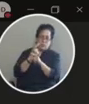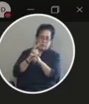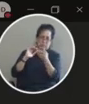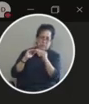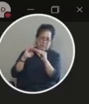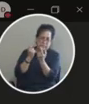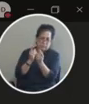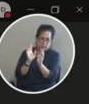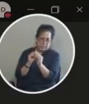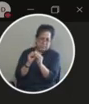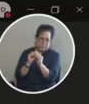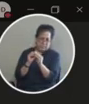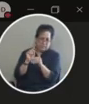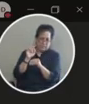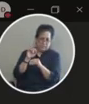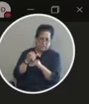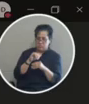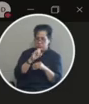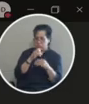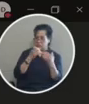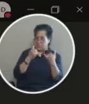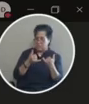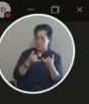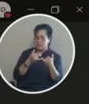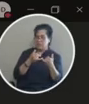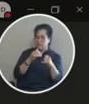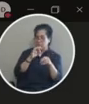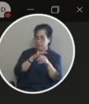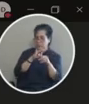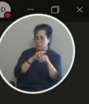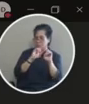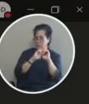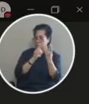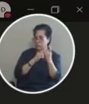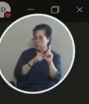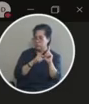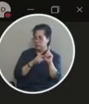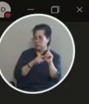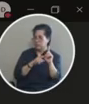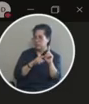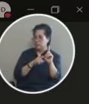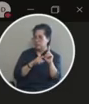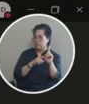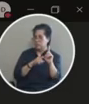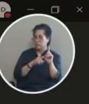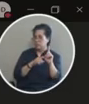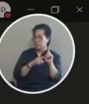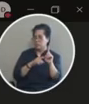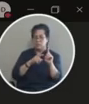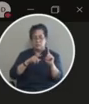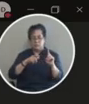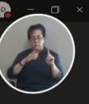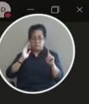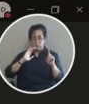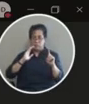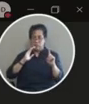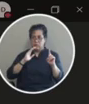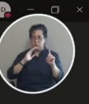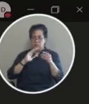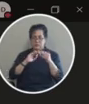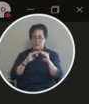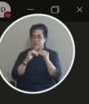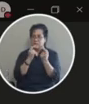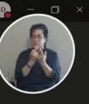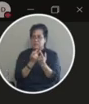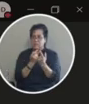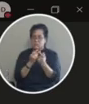city council meeting. On that motion, Mayor Pro Tem Schwartzbein. I just want to say that back in my day, I remember having city council